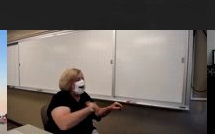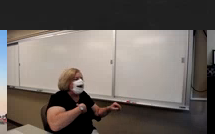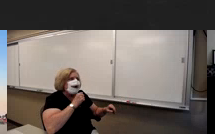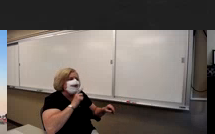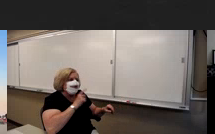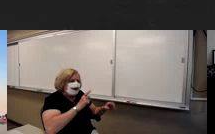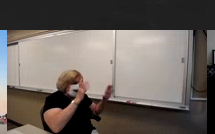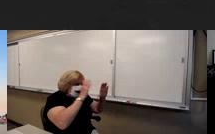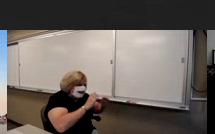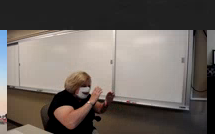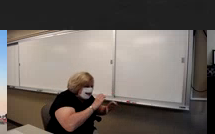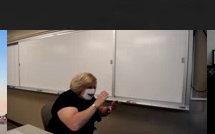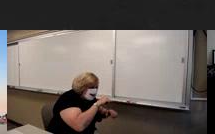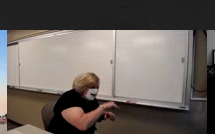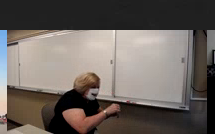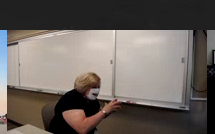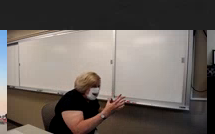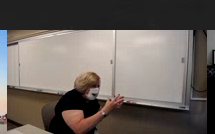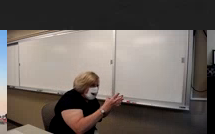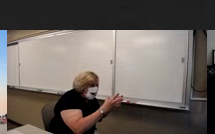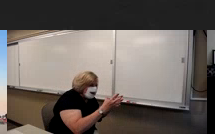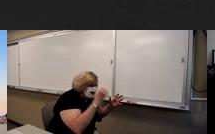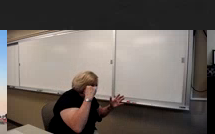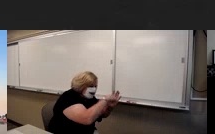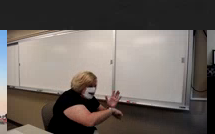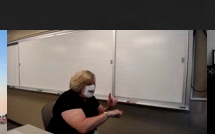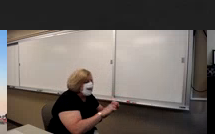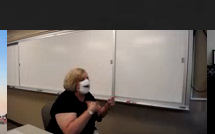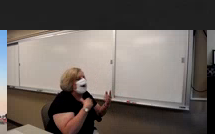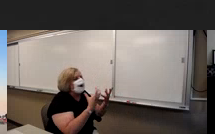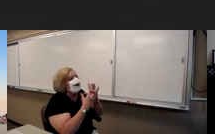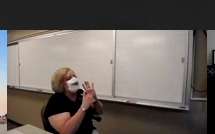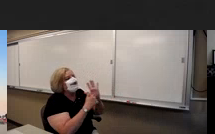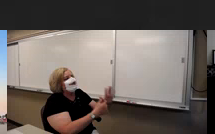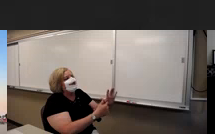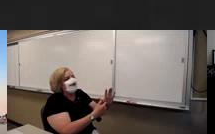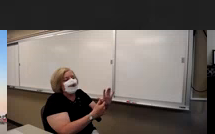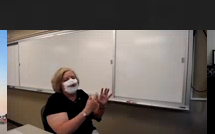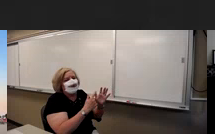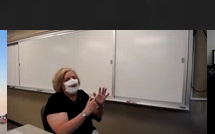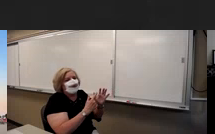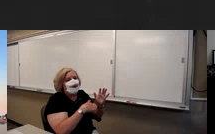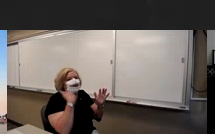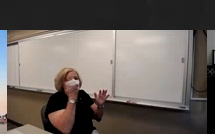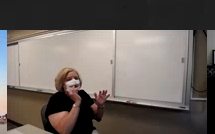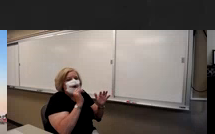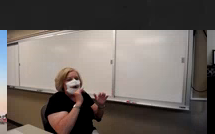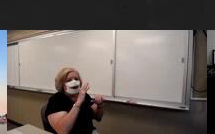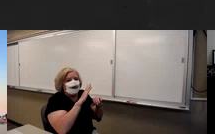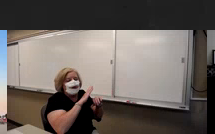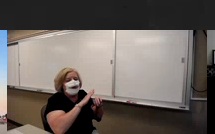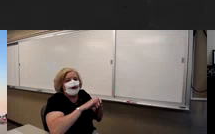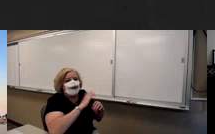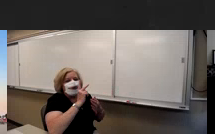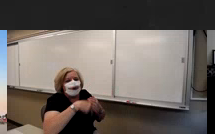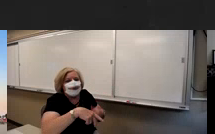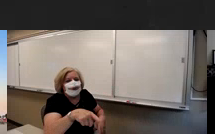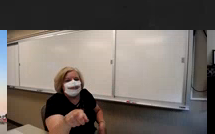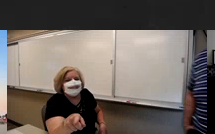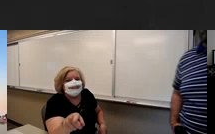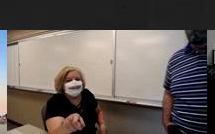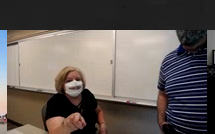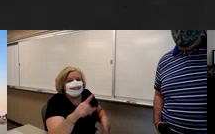big detail, but I wanted to show you a screenshot of where that would be at, okay, within the different